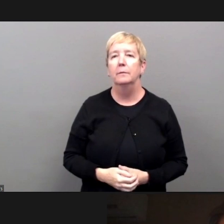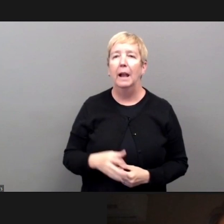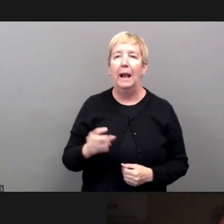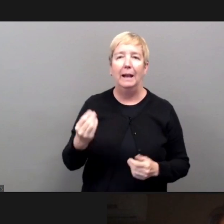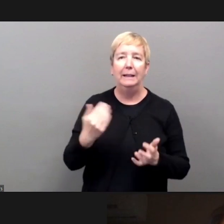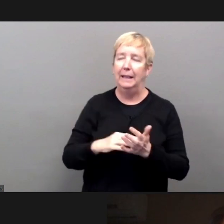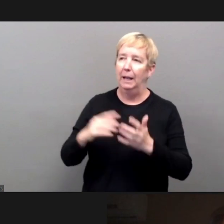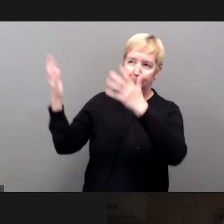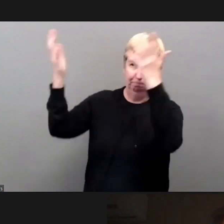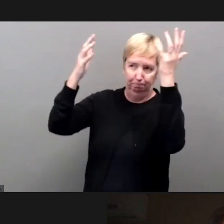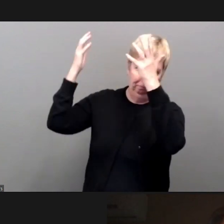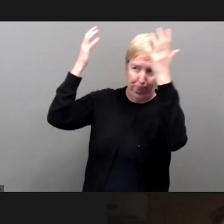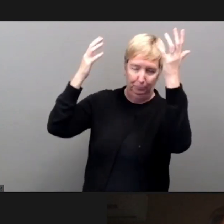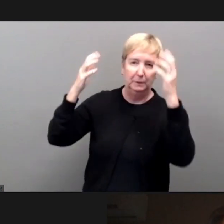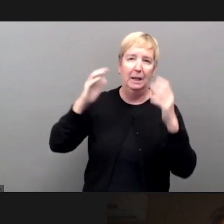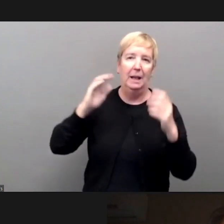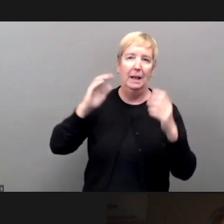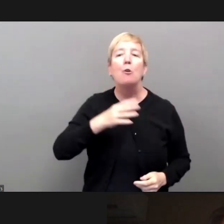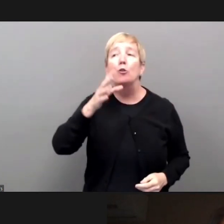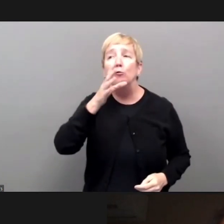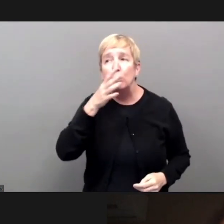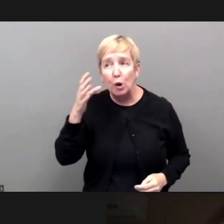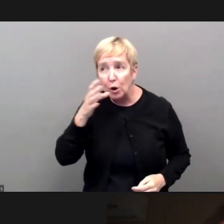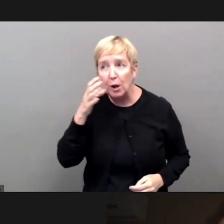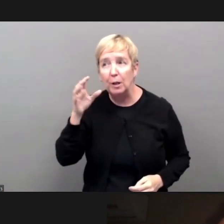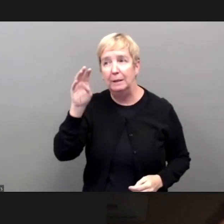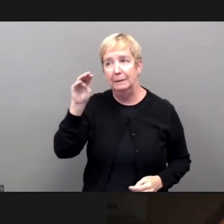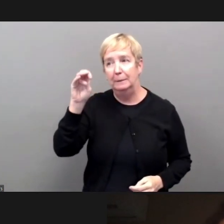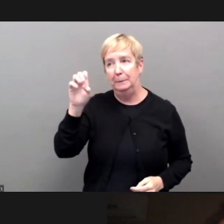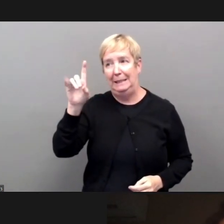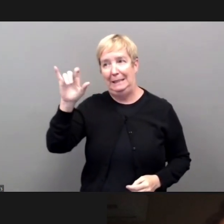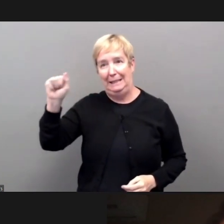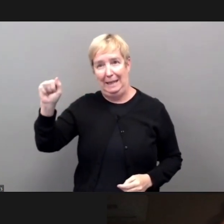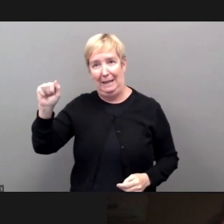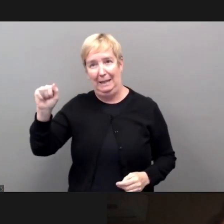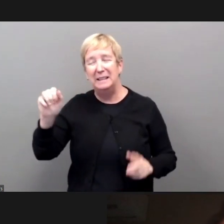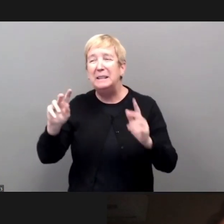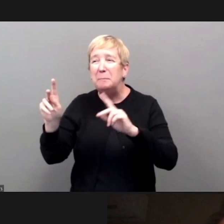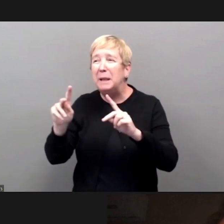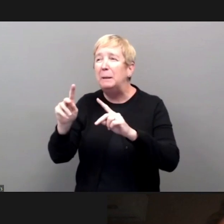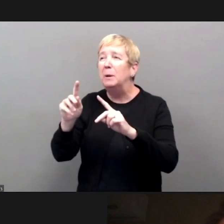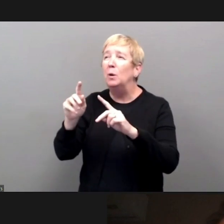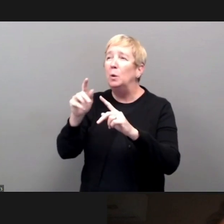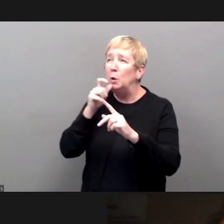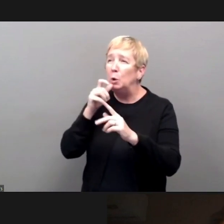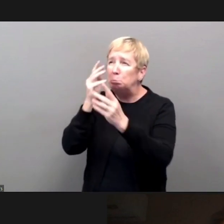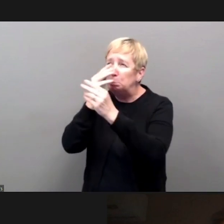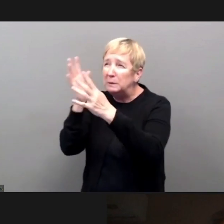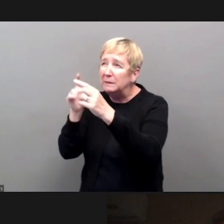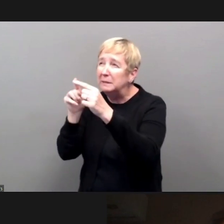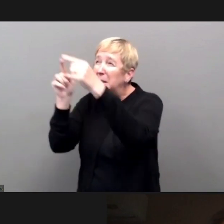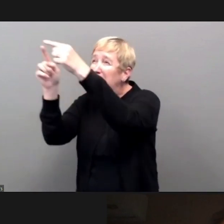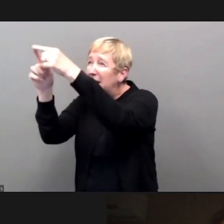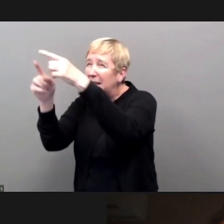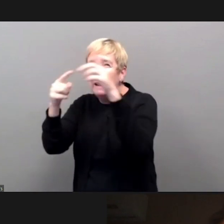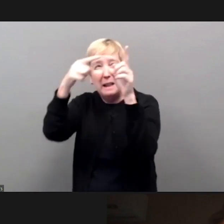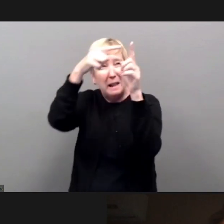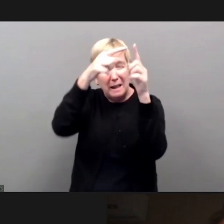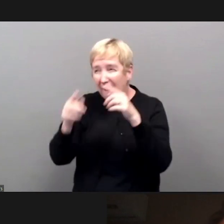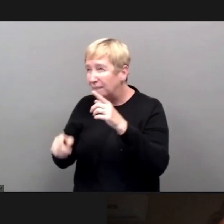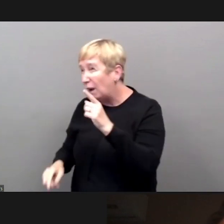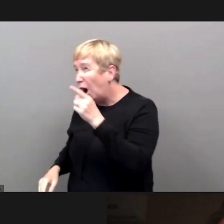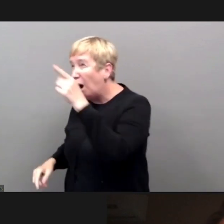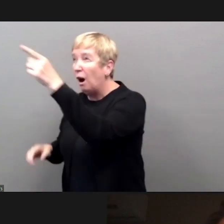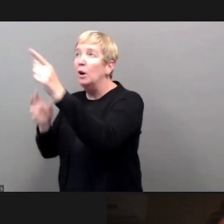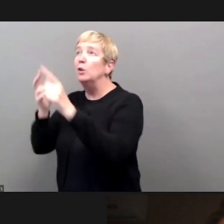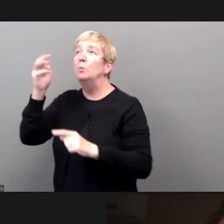to our rural media partners who are getting into the corners of New Mexico that we don't always get into with our